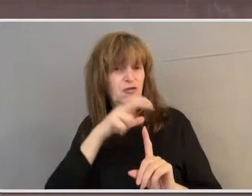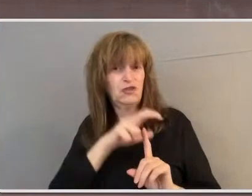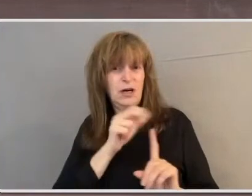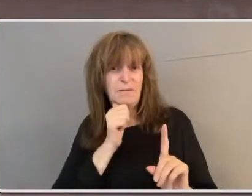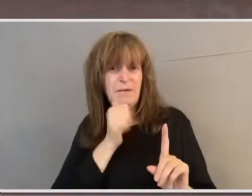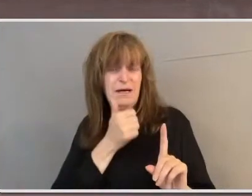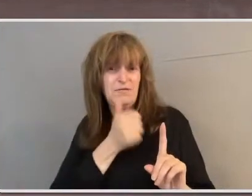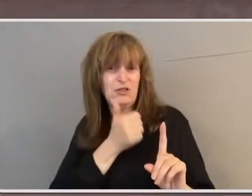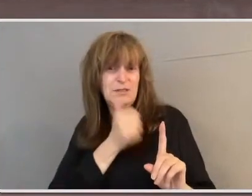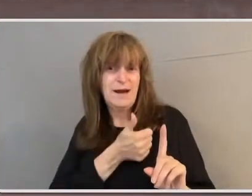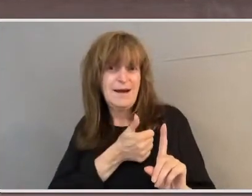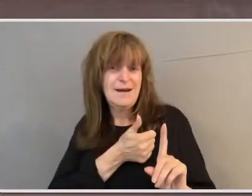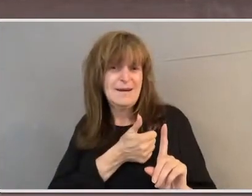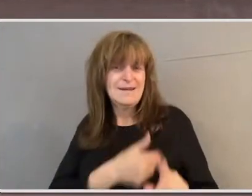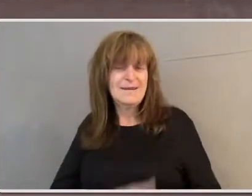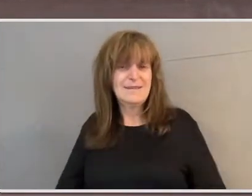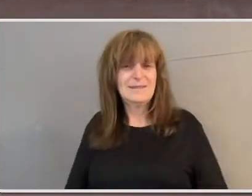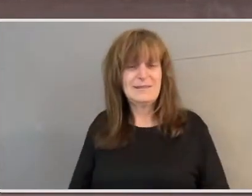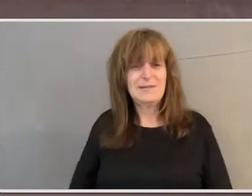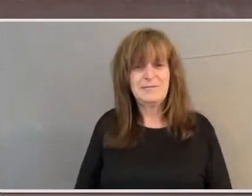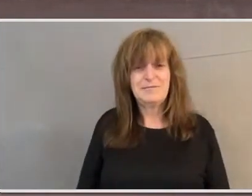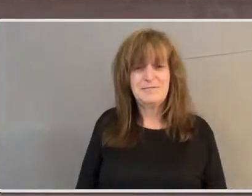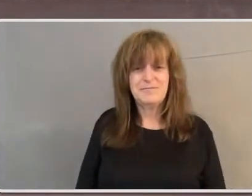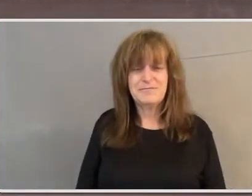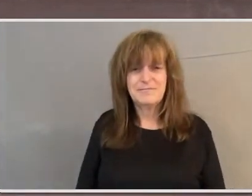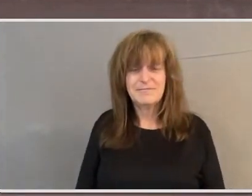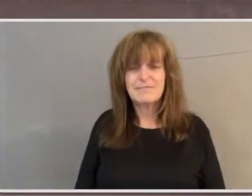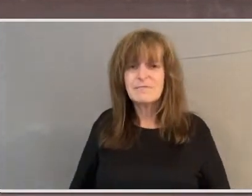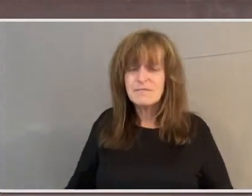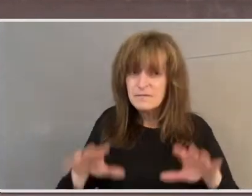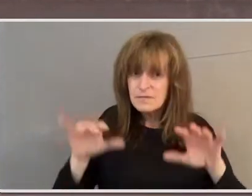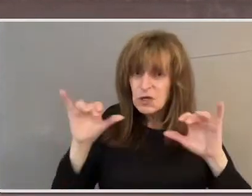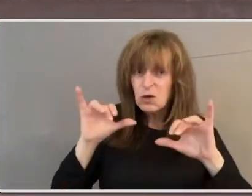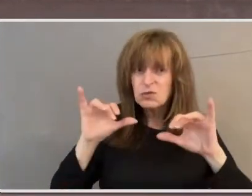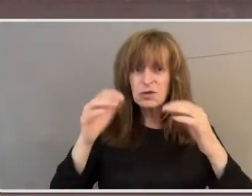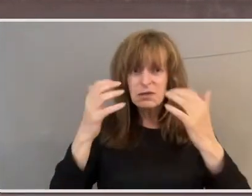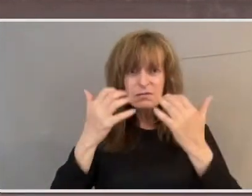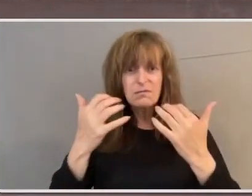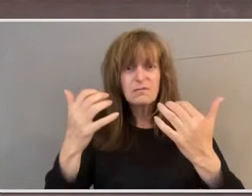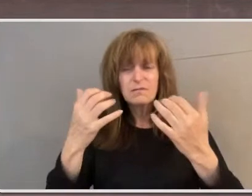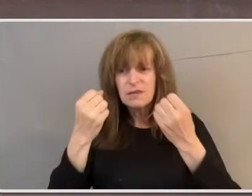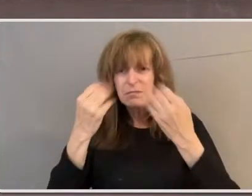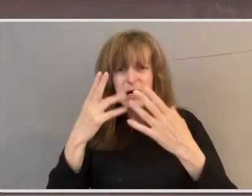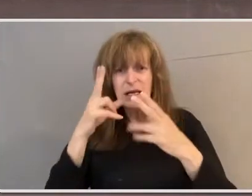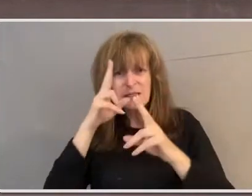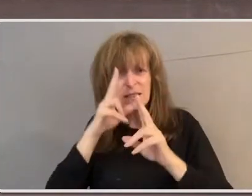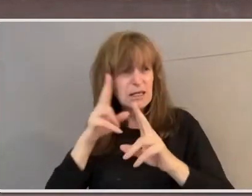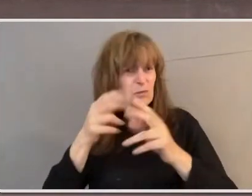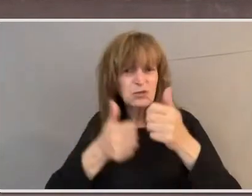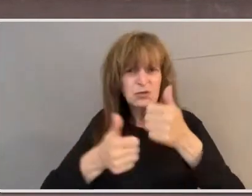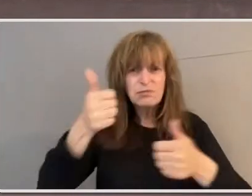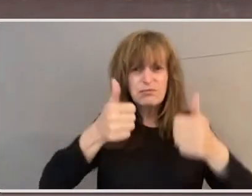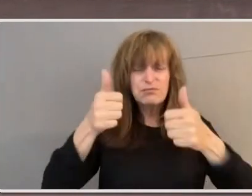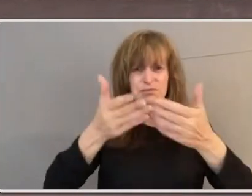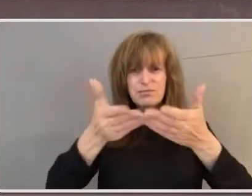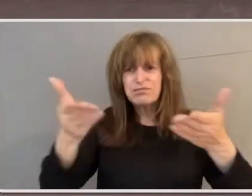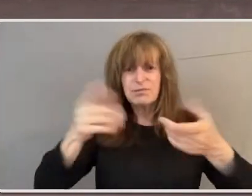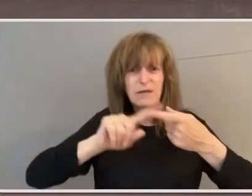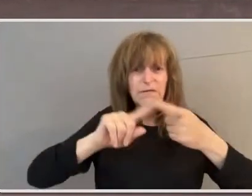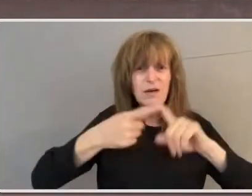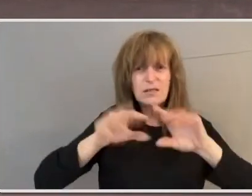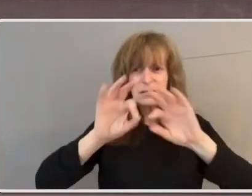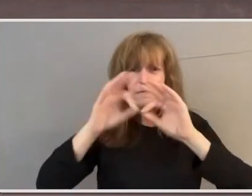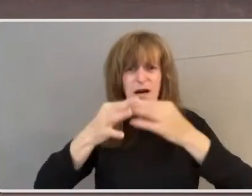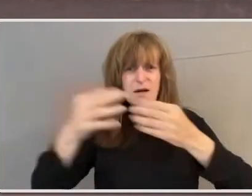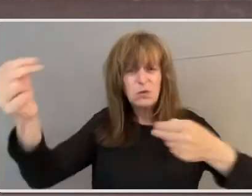to welcome the many dignitaries, friends, and family who have joined us today. To my new and returning